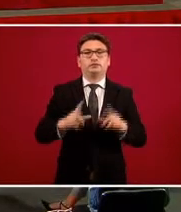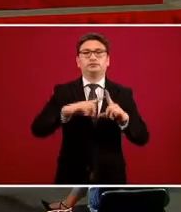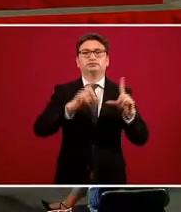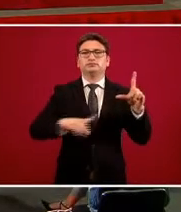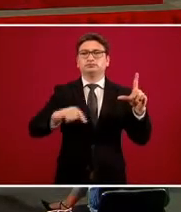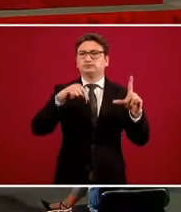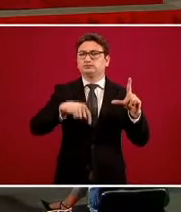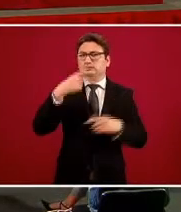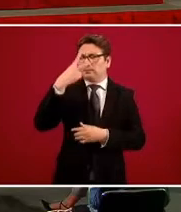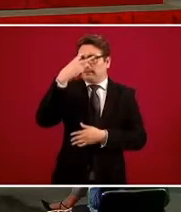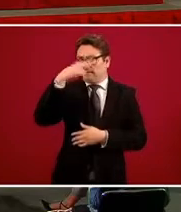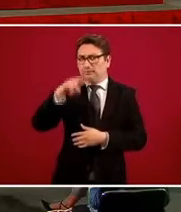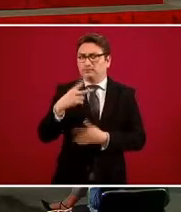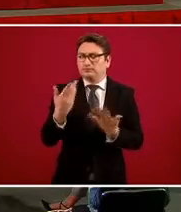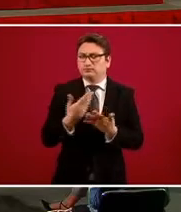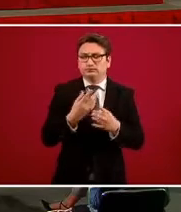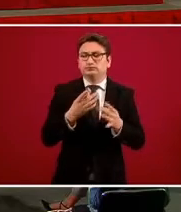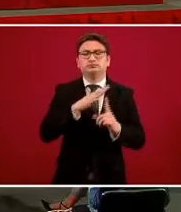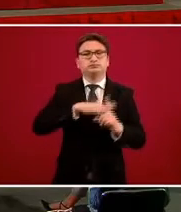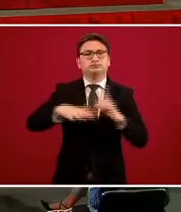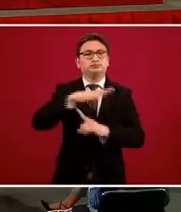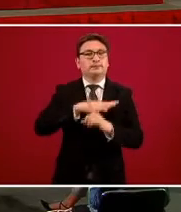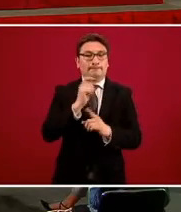And this is the situation for Mexico.